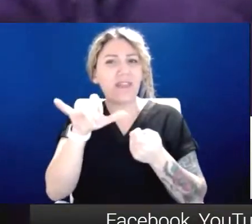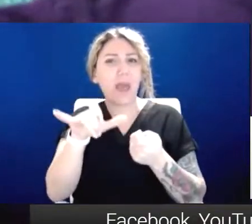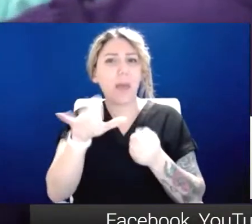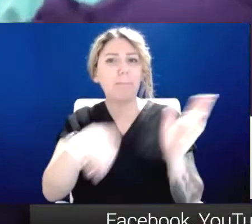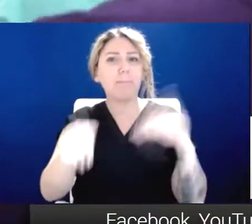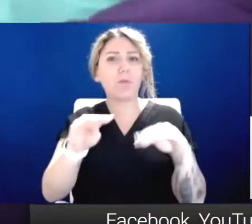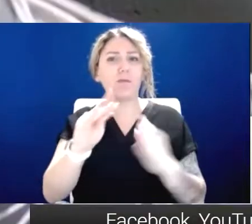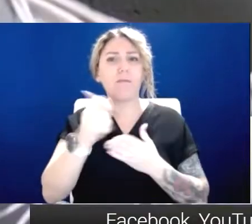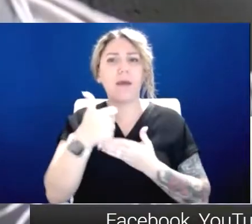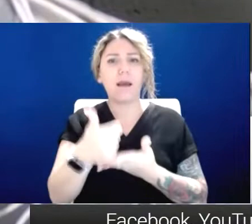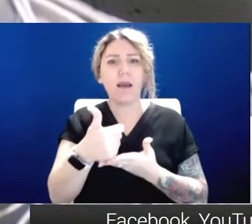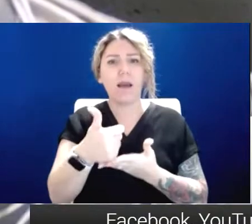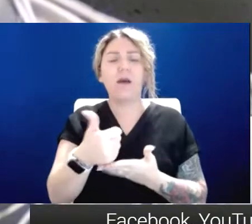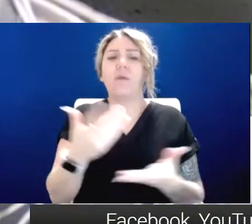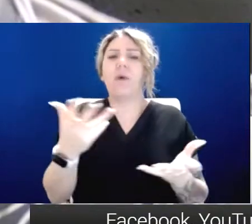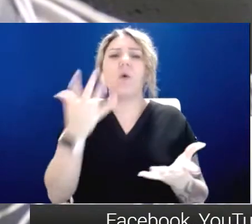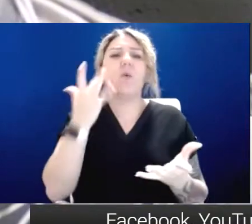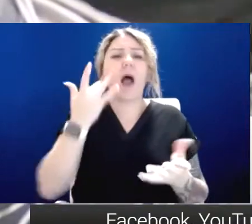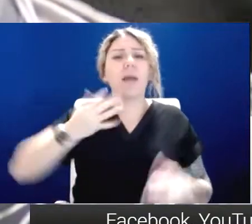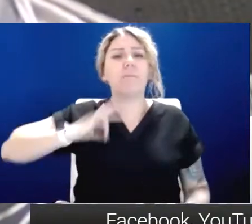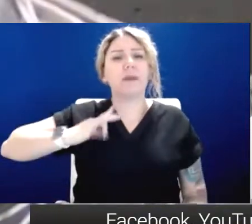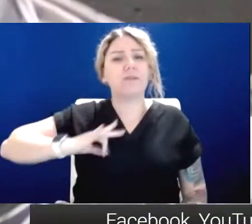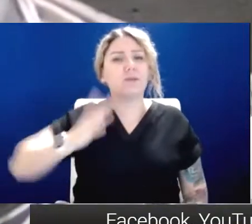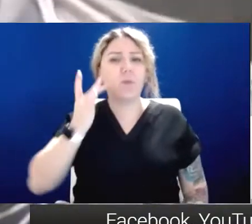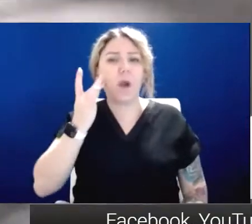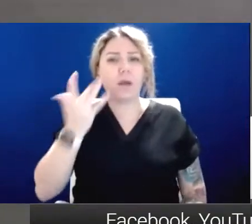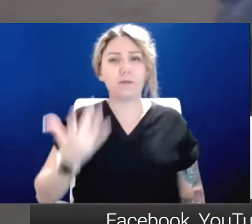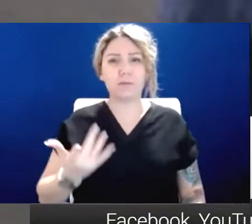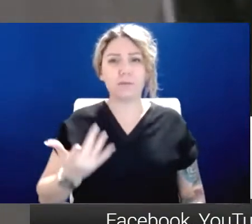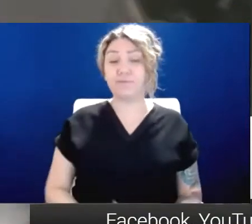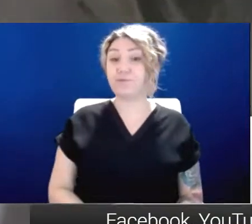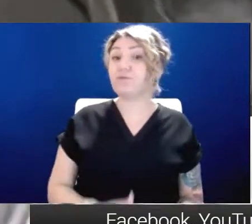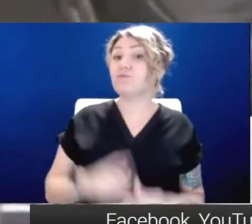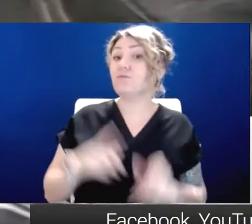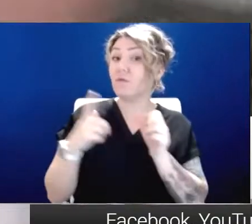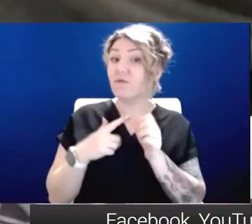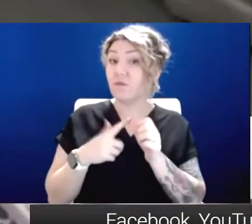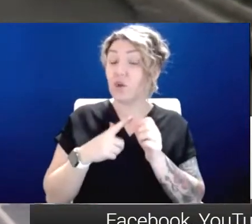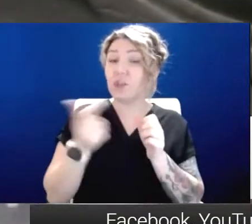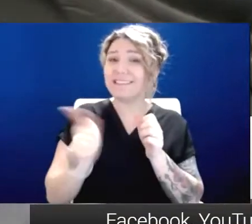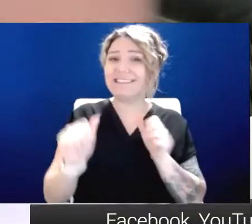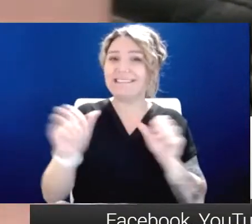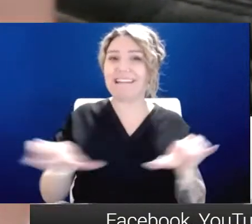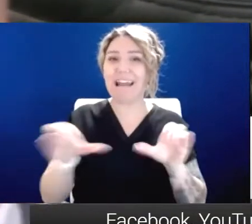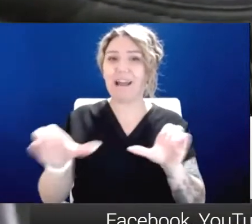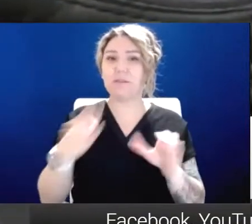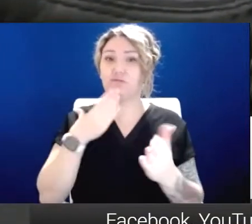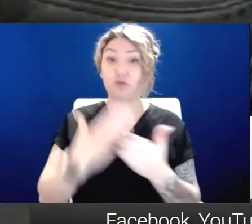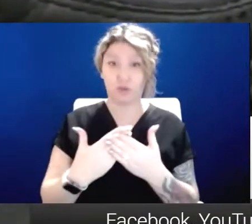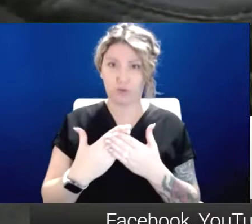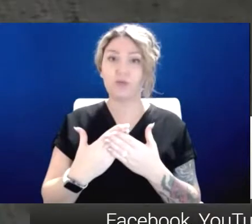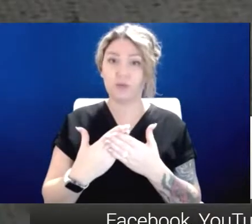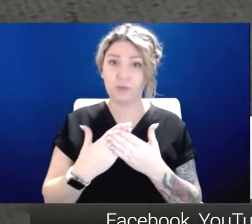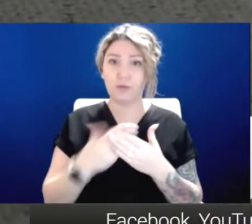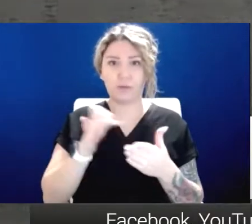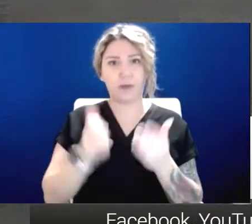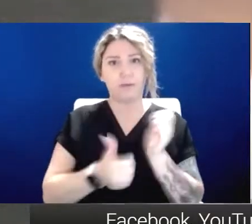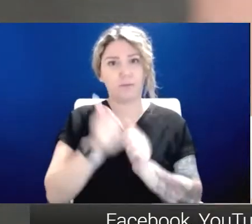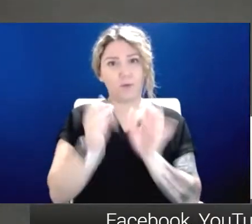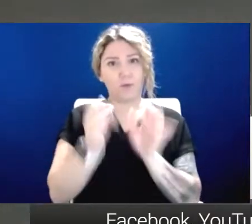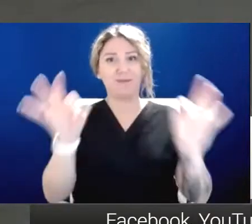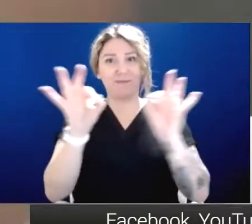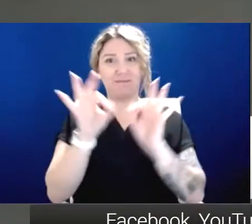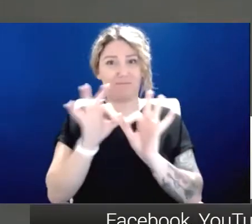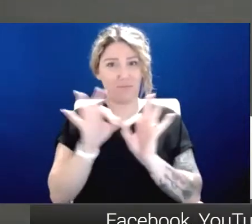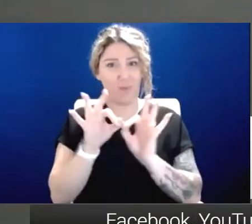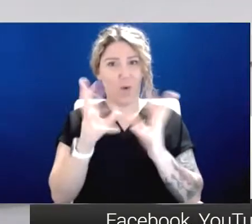help, and why is that so beneficial? So first of all, any activity is good. So that's the most important thing we need to make sure